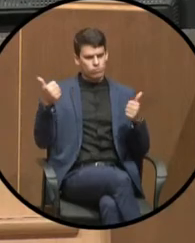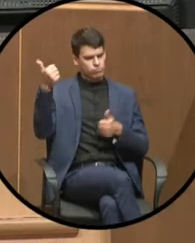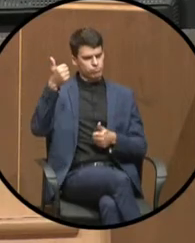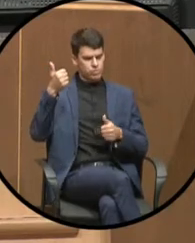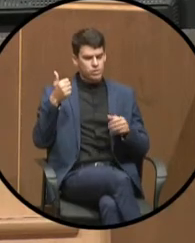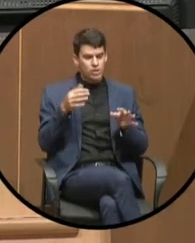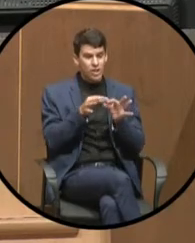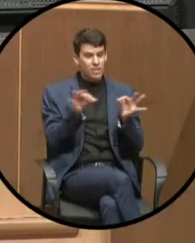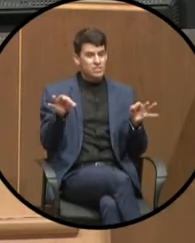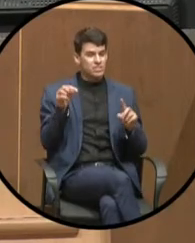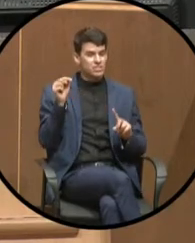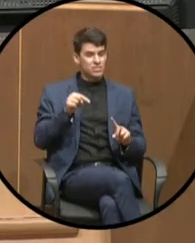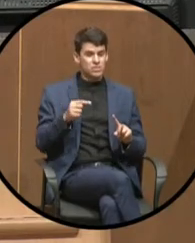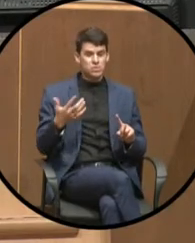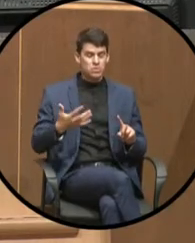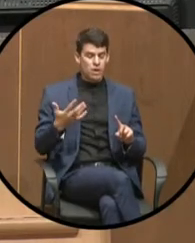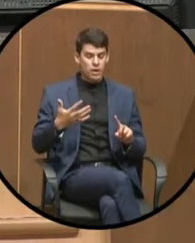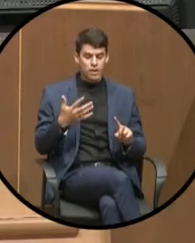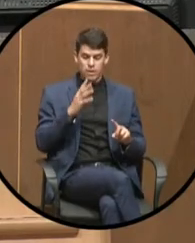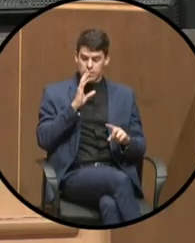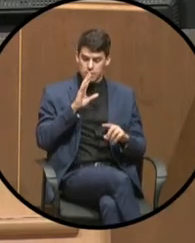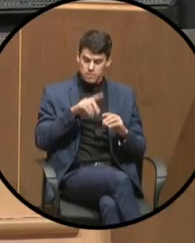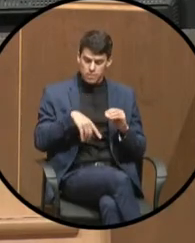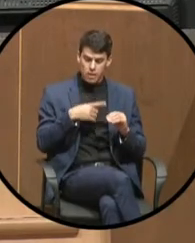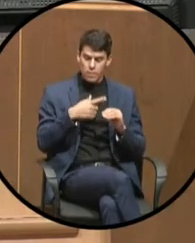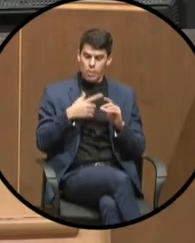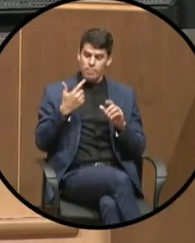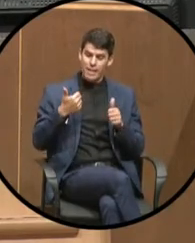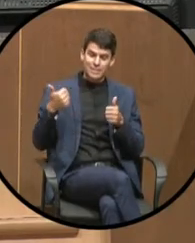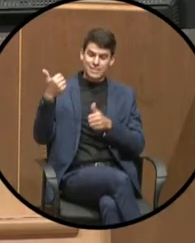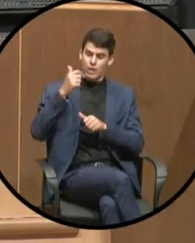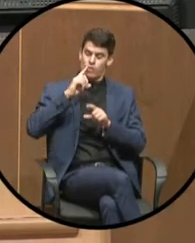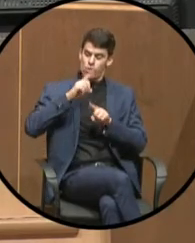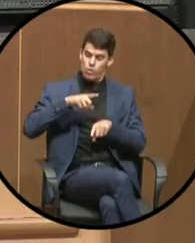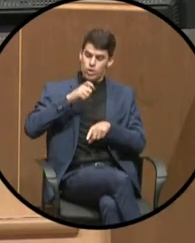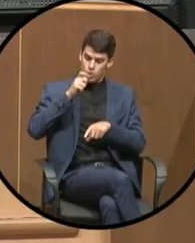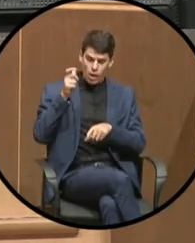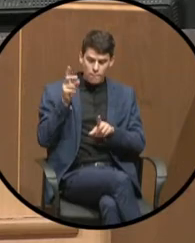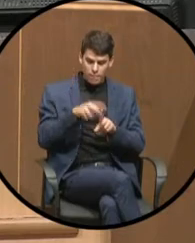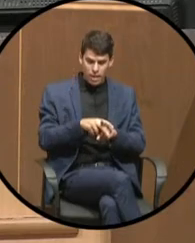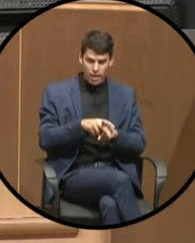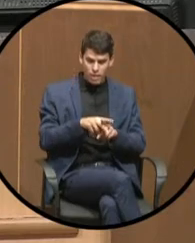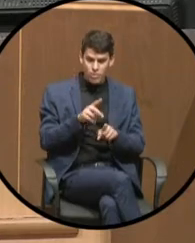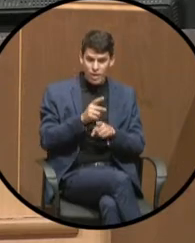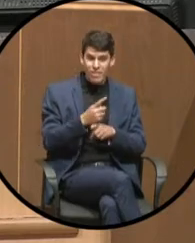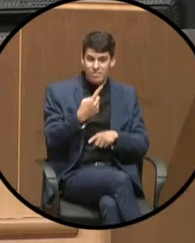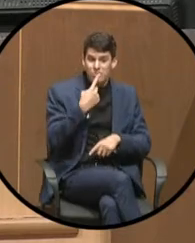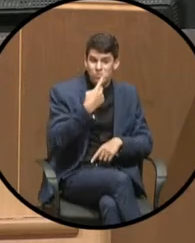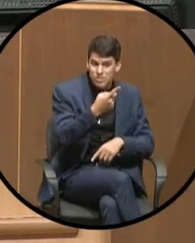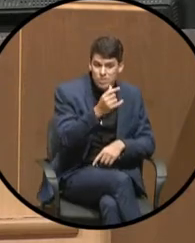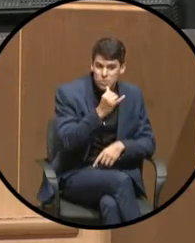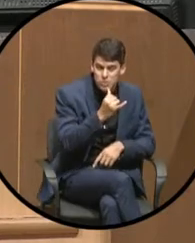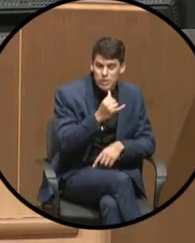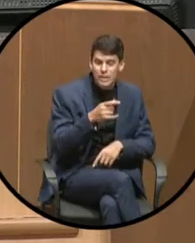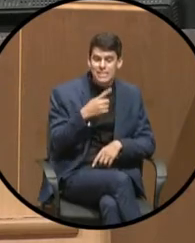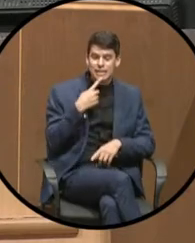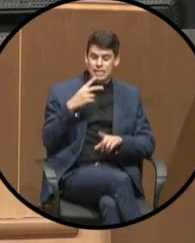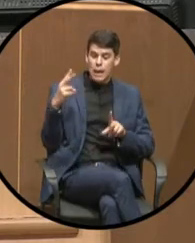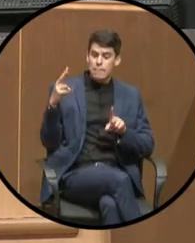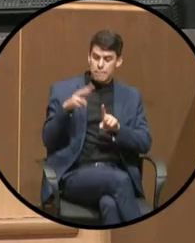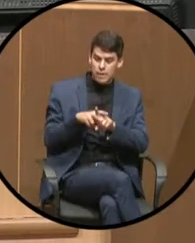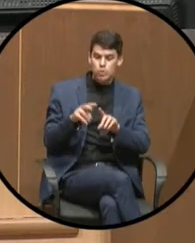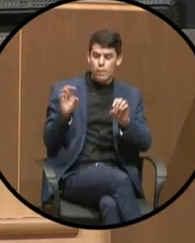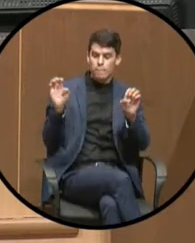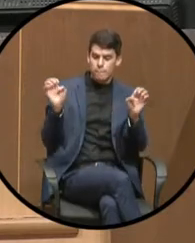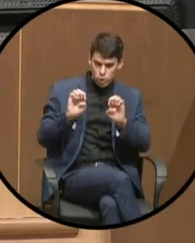to what the executive orders do and don't apply to. You read it yourself. It actually says that it applies to